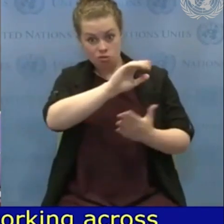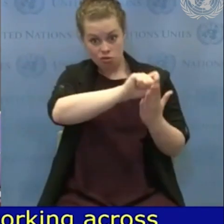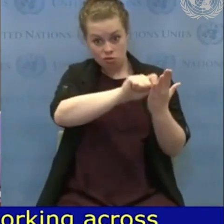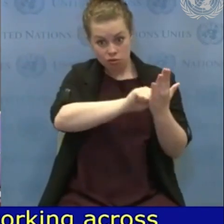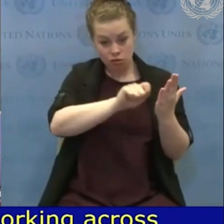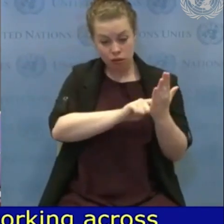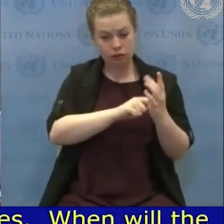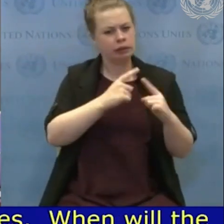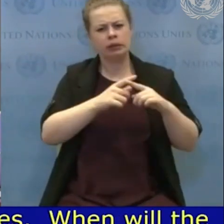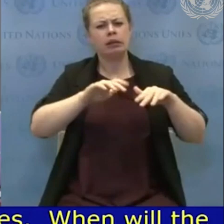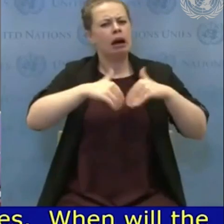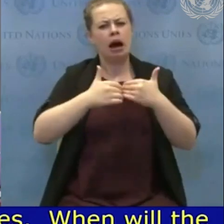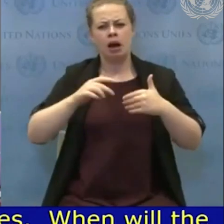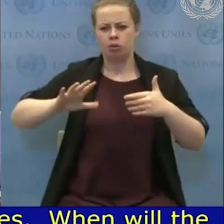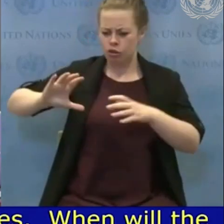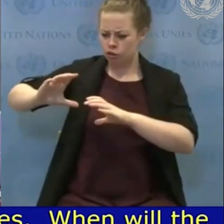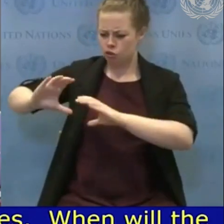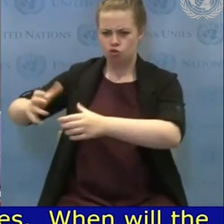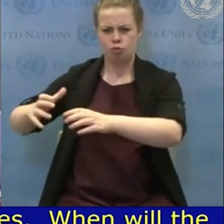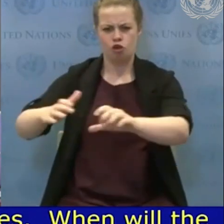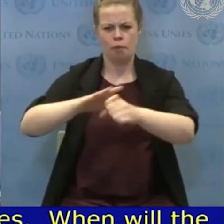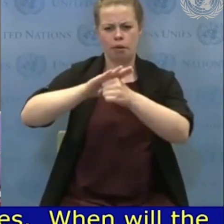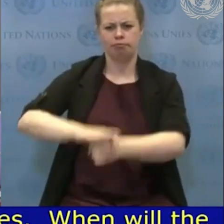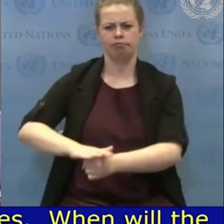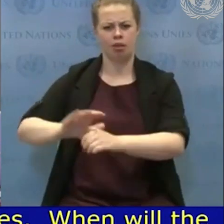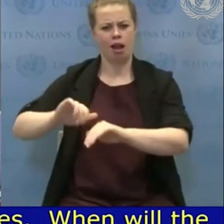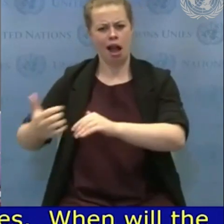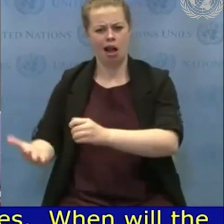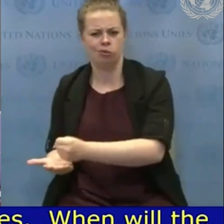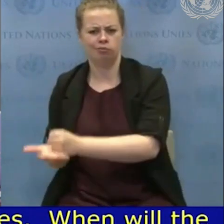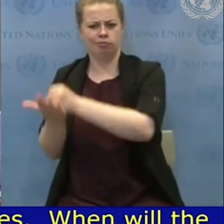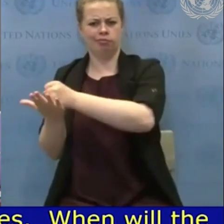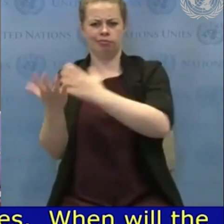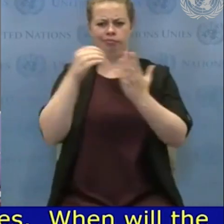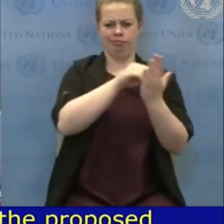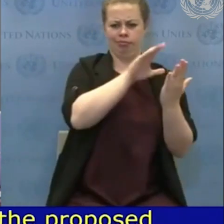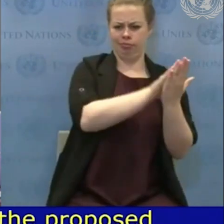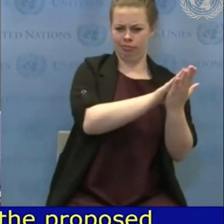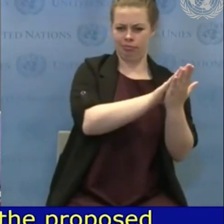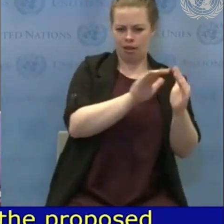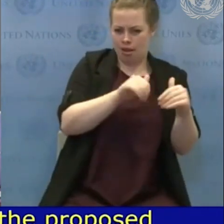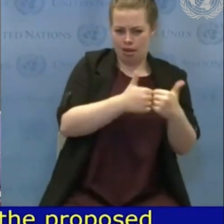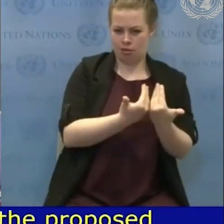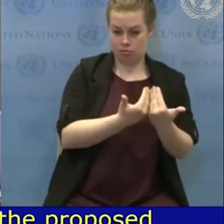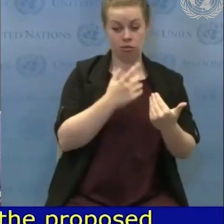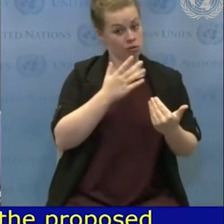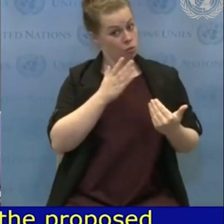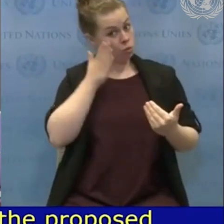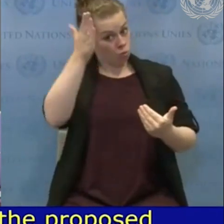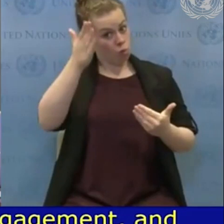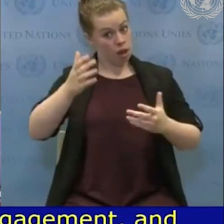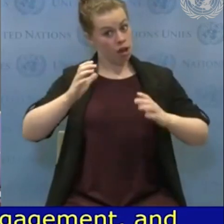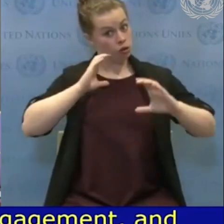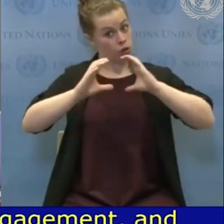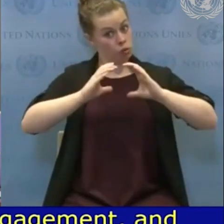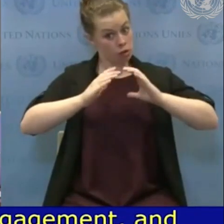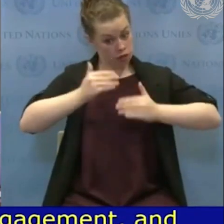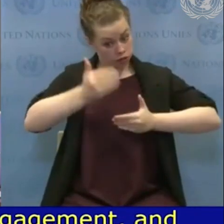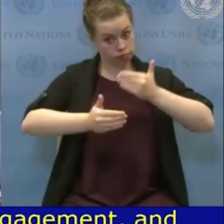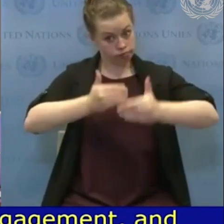all levels of government? And will it commit to a collaborative national SDG communication strategy and raise awareness and drive